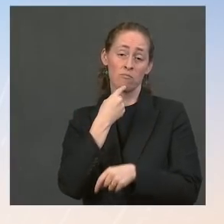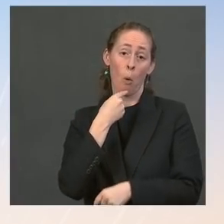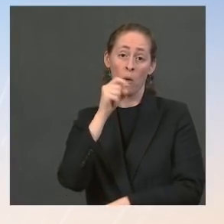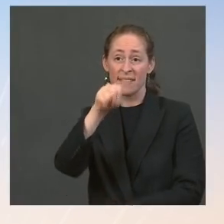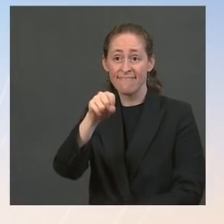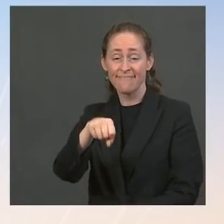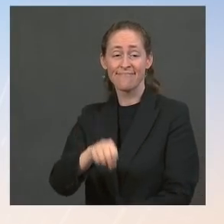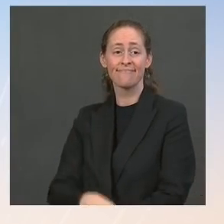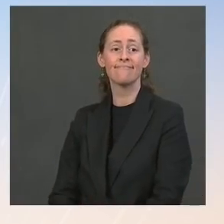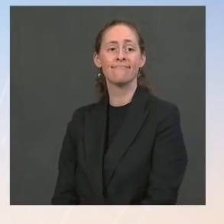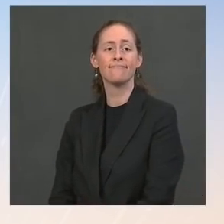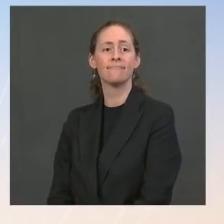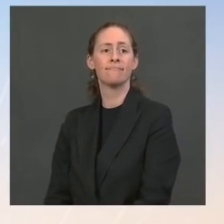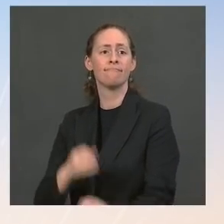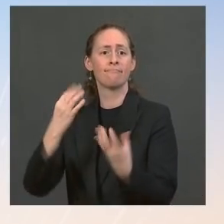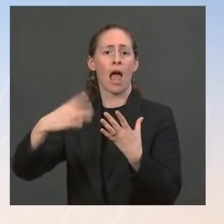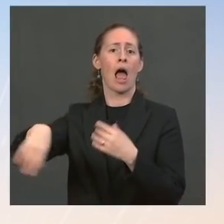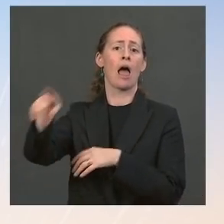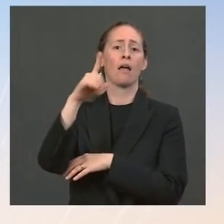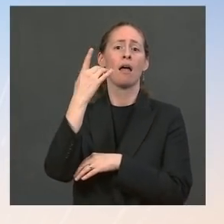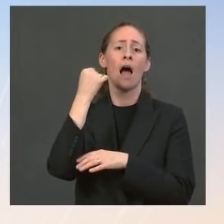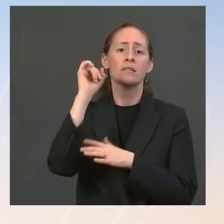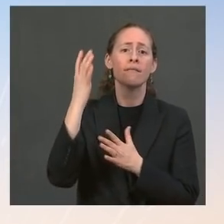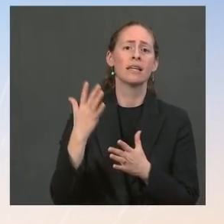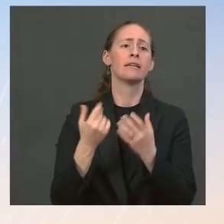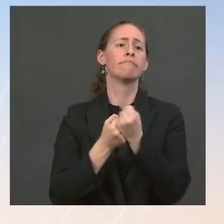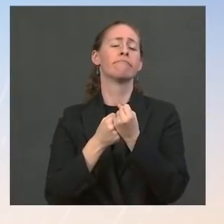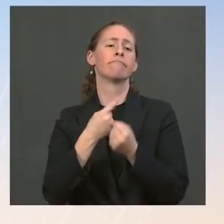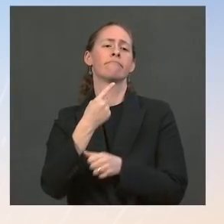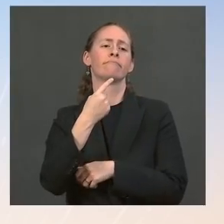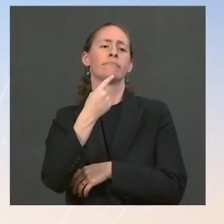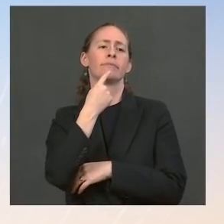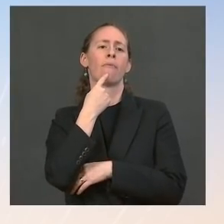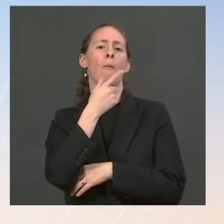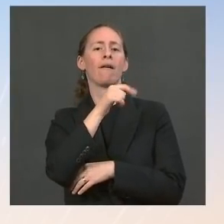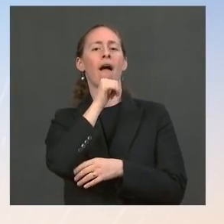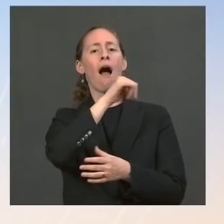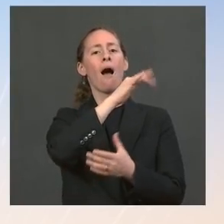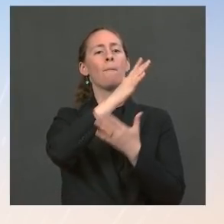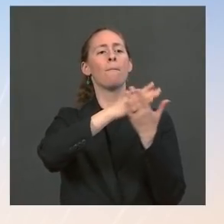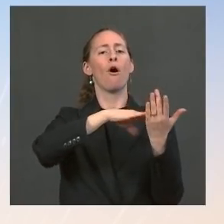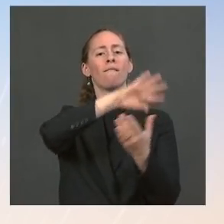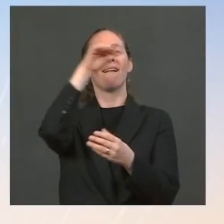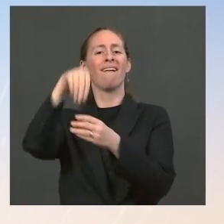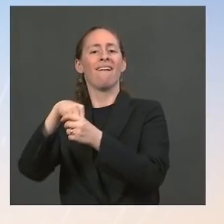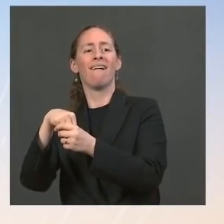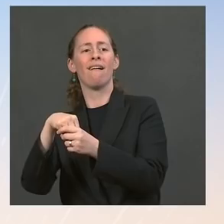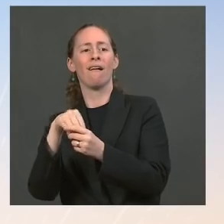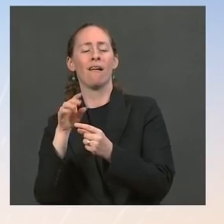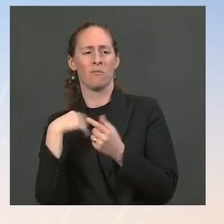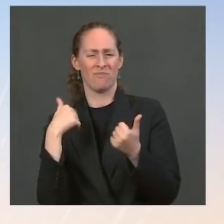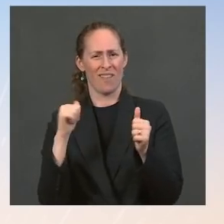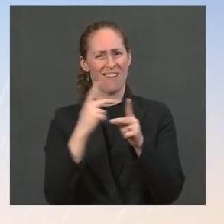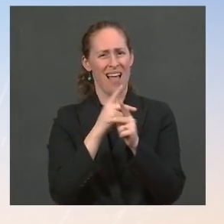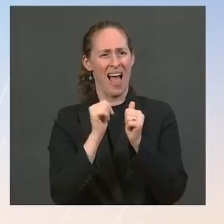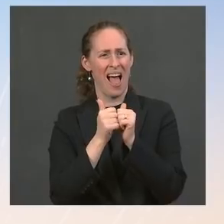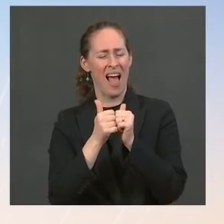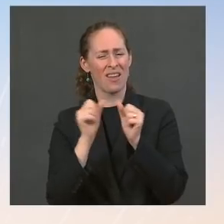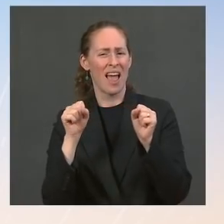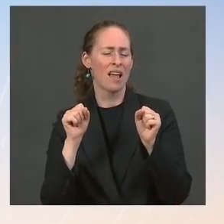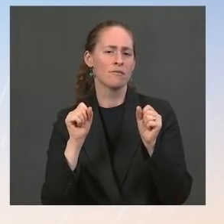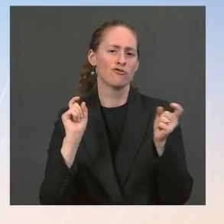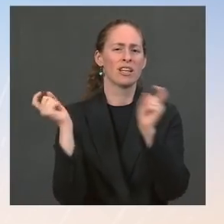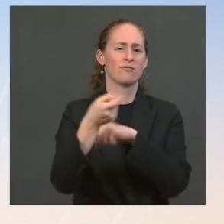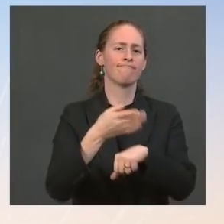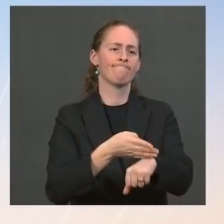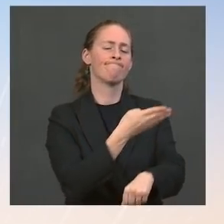of many advocates that this wasn't included, and the desire to find a vehicle to move it forward. On one other separate topic,